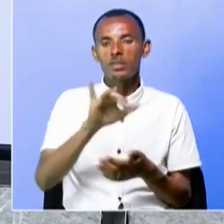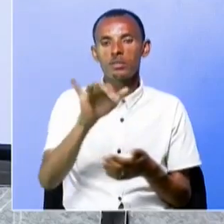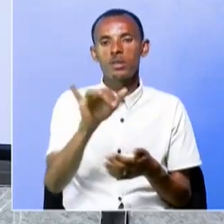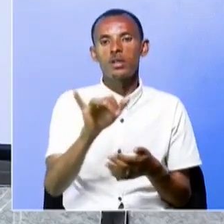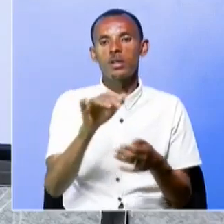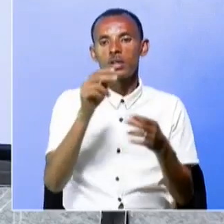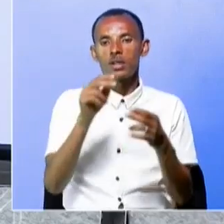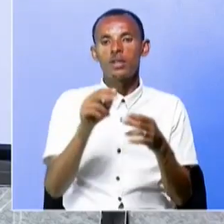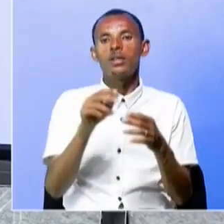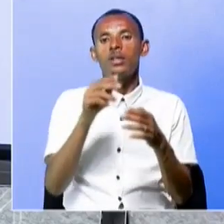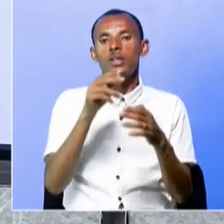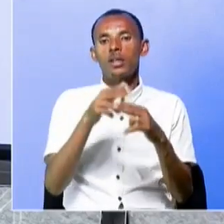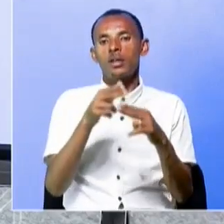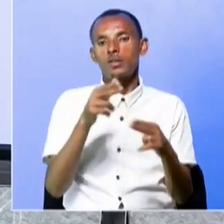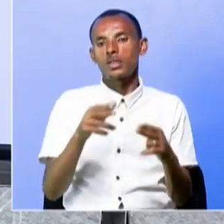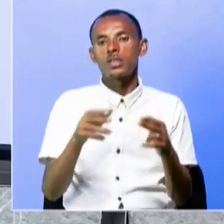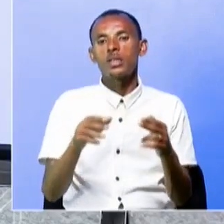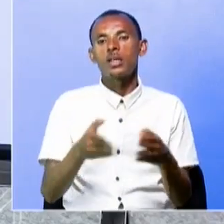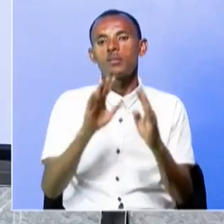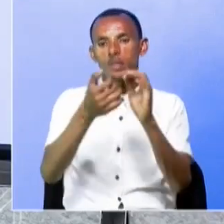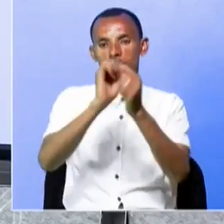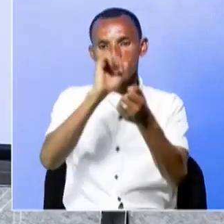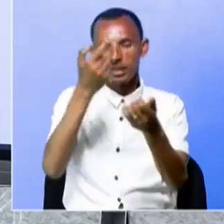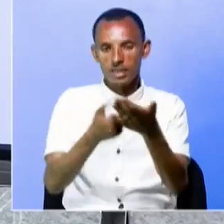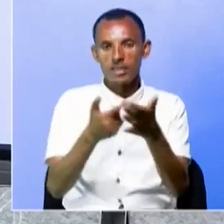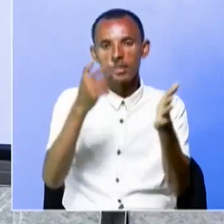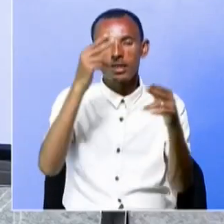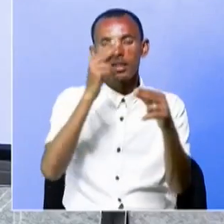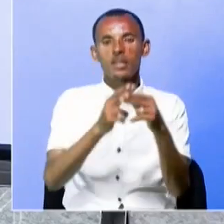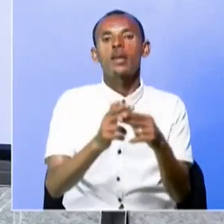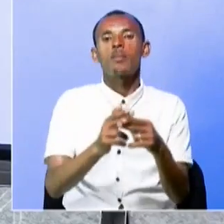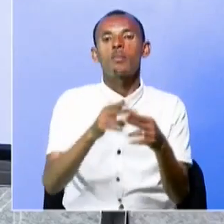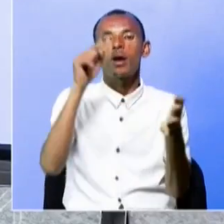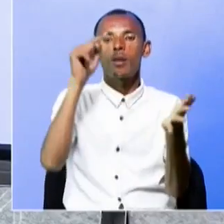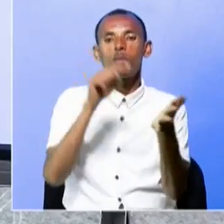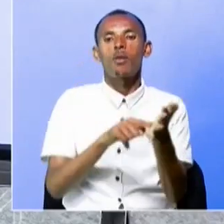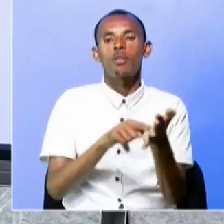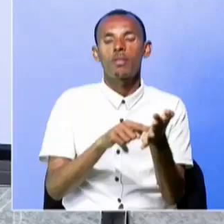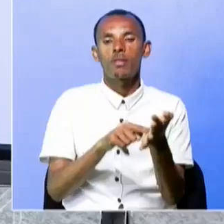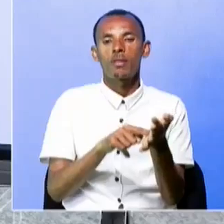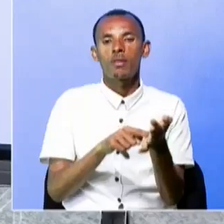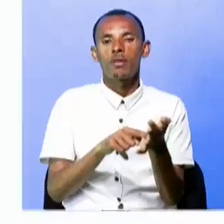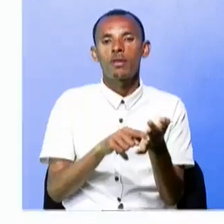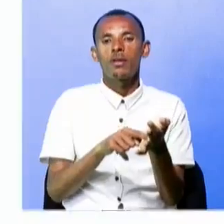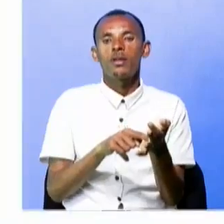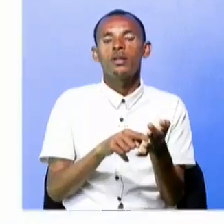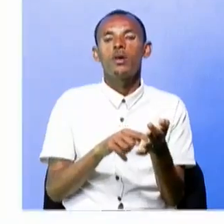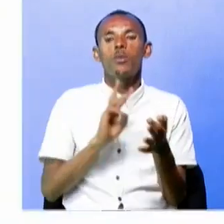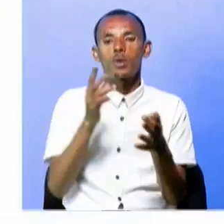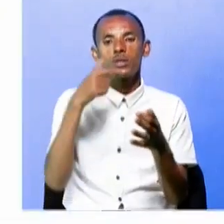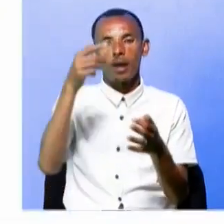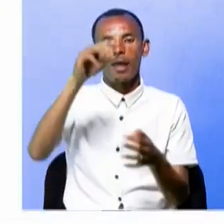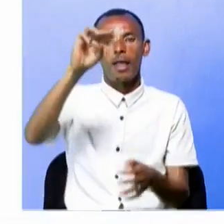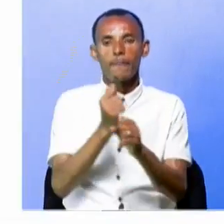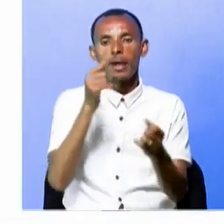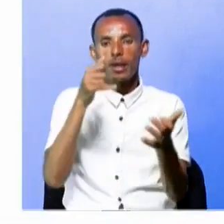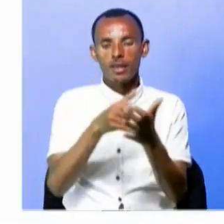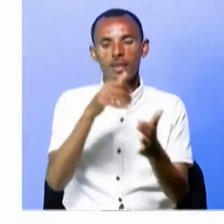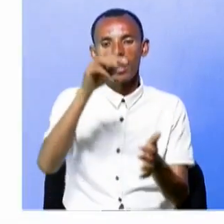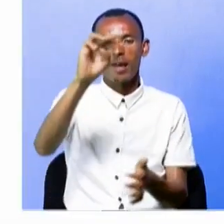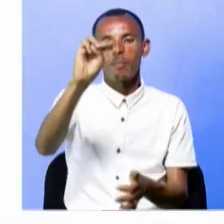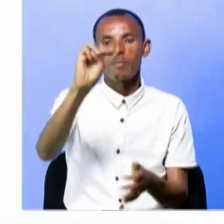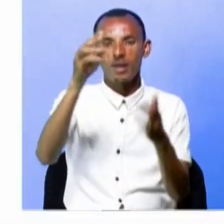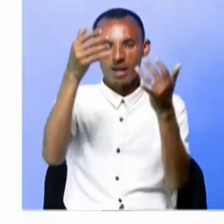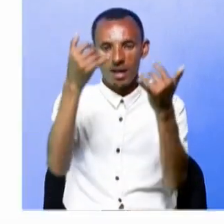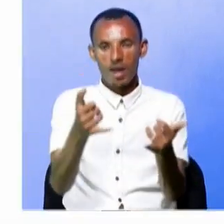similar notation, let me change this by a certain point, say M.